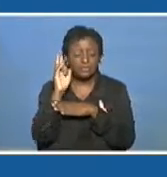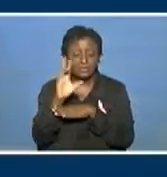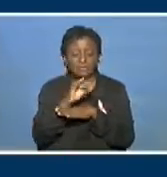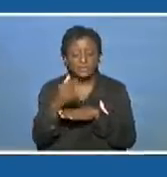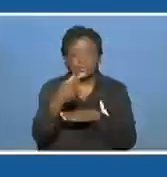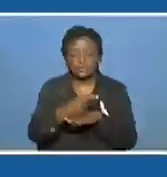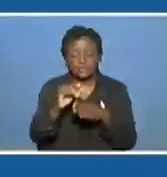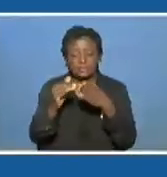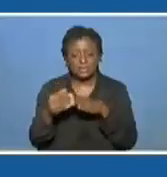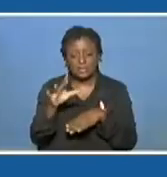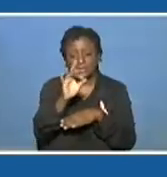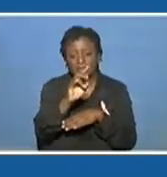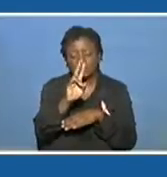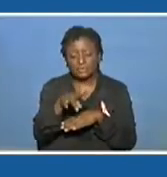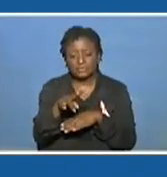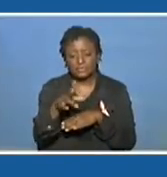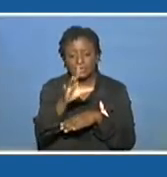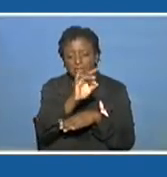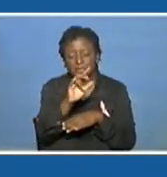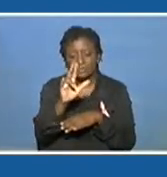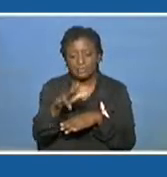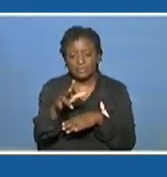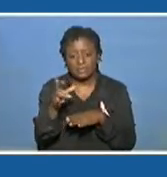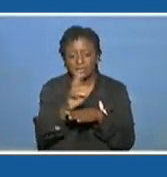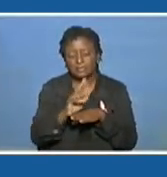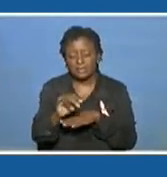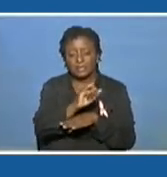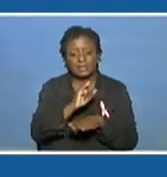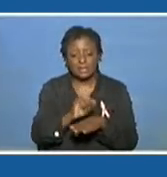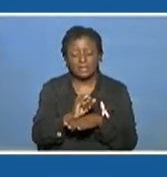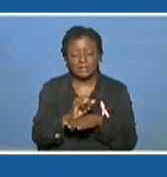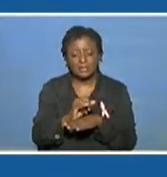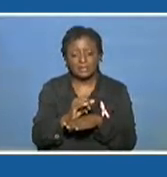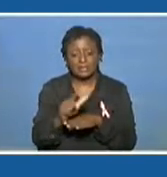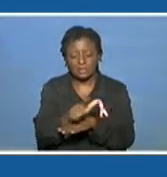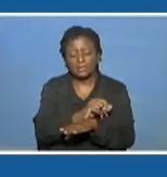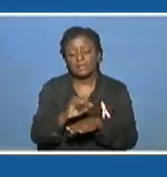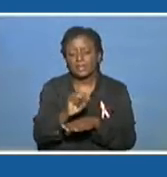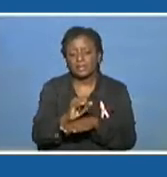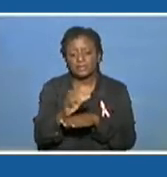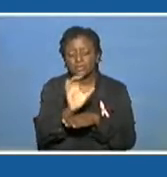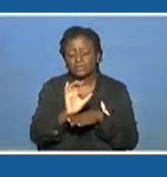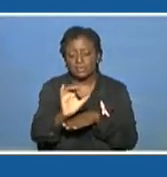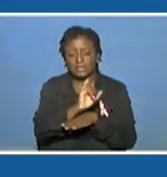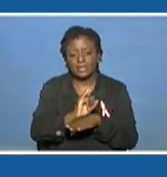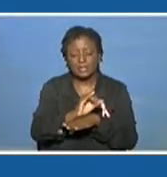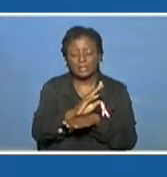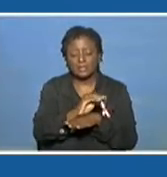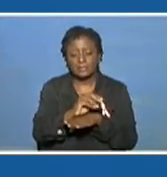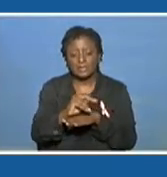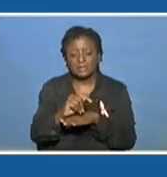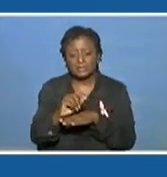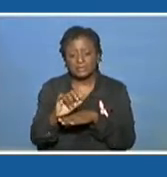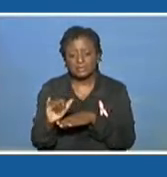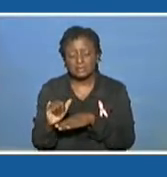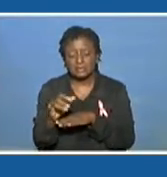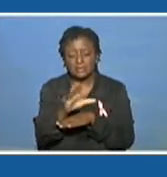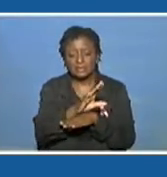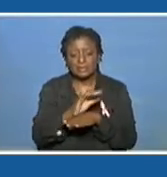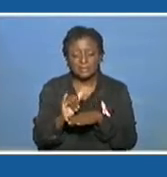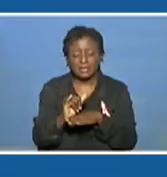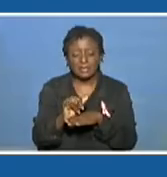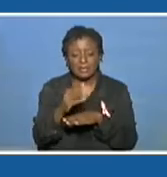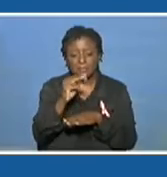Georgetown, Exuma, 82 degrees, 83s in Ragged Island, Clarencetown, Long Island, Crooked Island, Betsy Bay, and Ackland, Matthewtown,